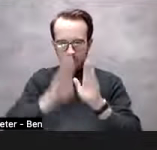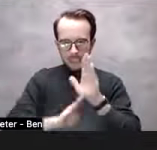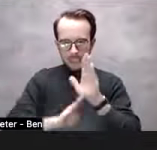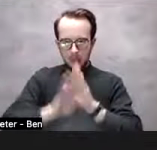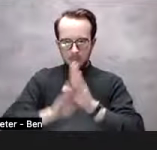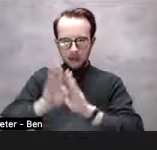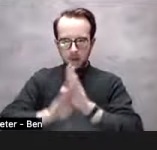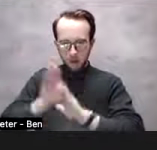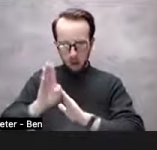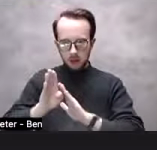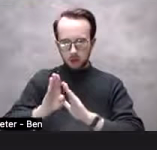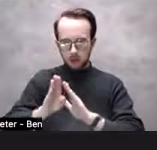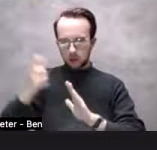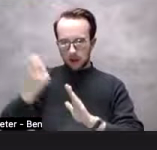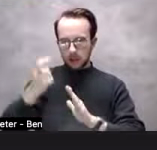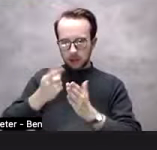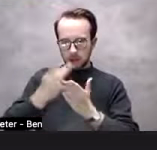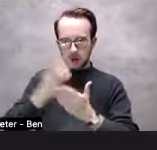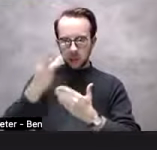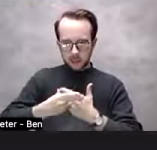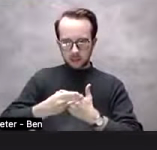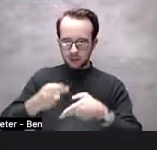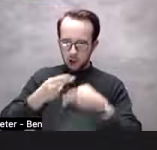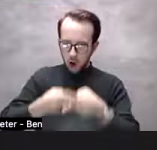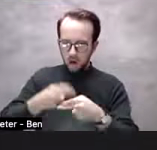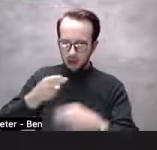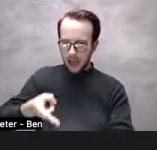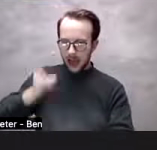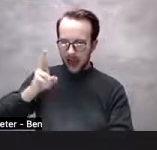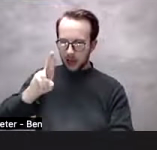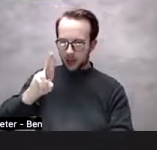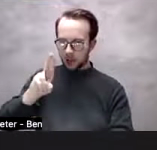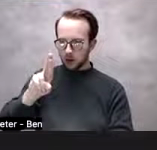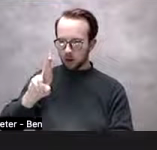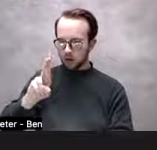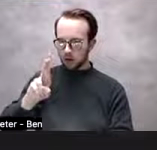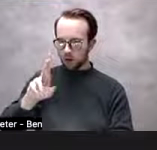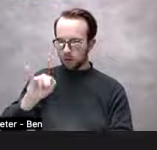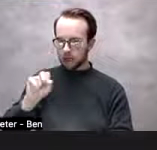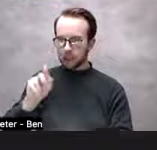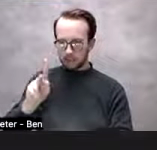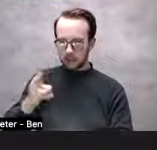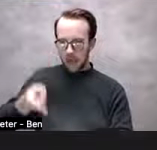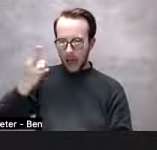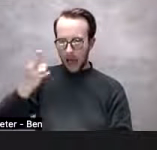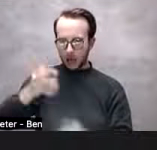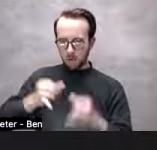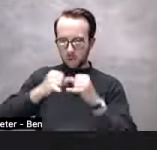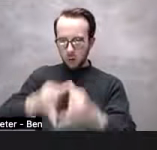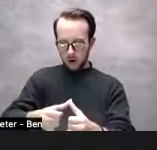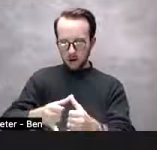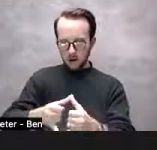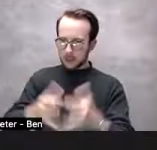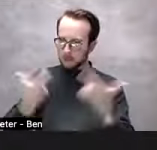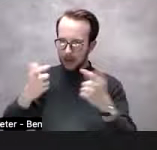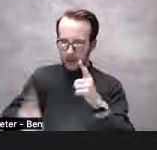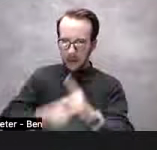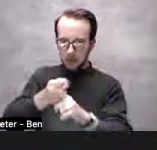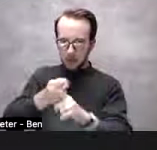okay? They're considered to be high risk, high reward, with the potential to have a major impact on a particular field, whether